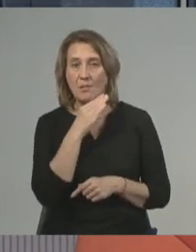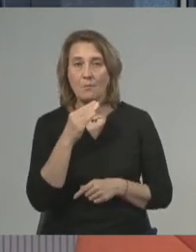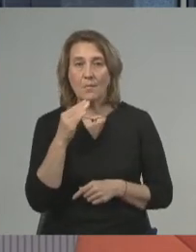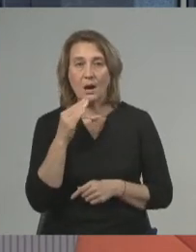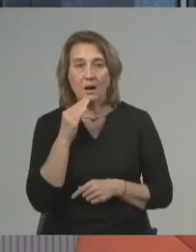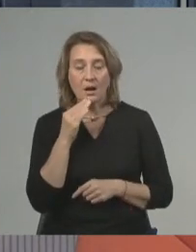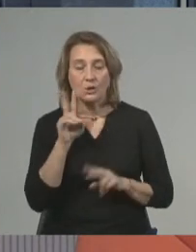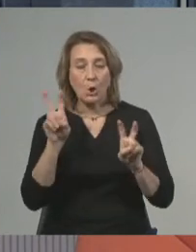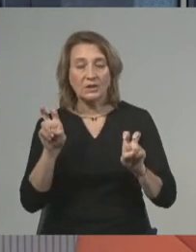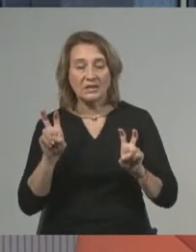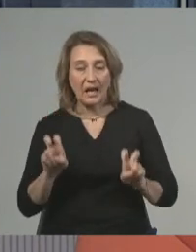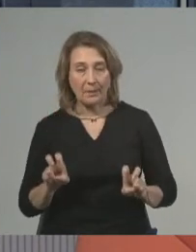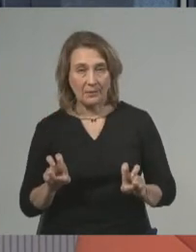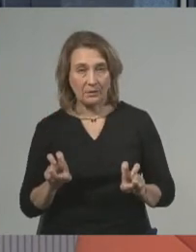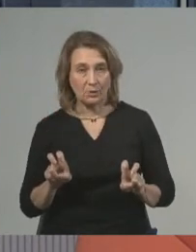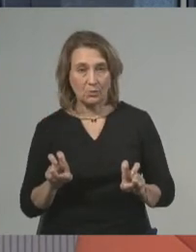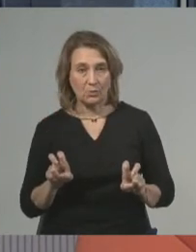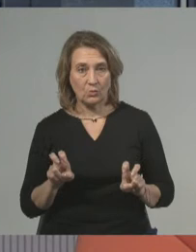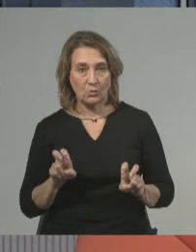didn't think it was